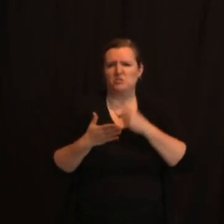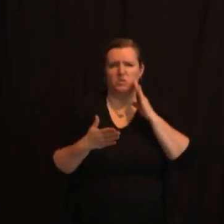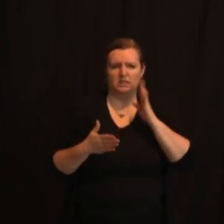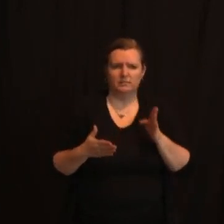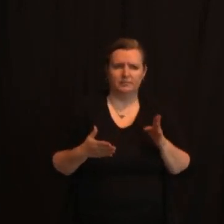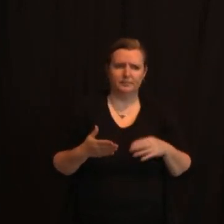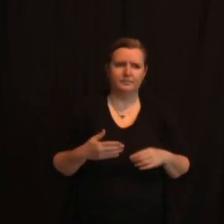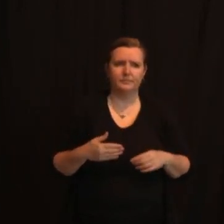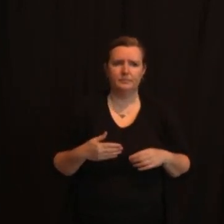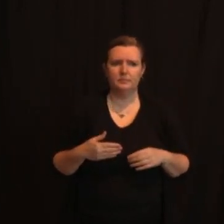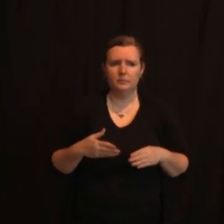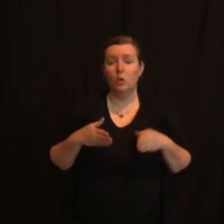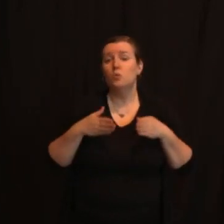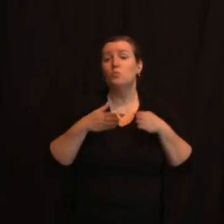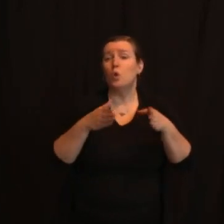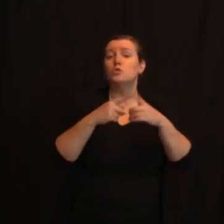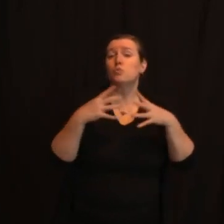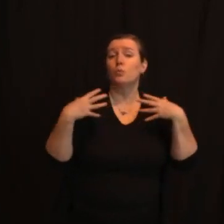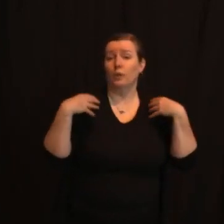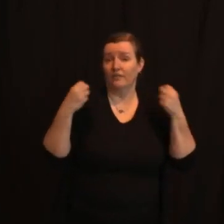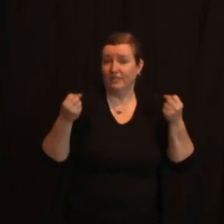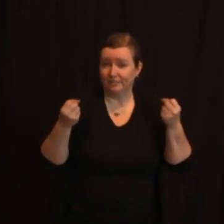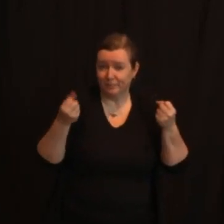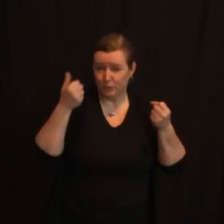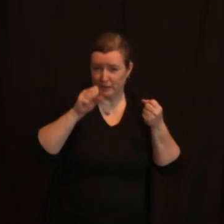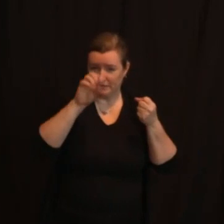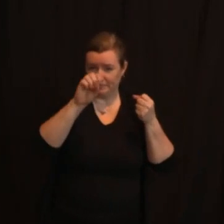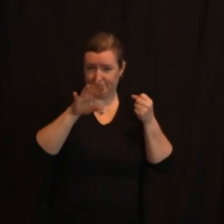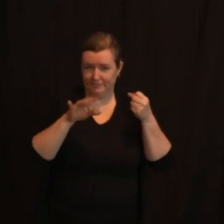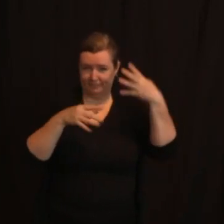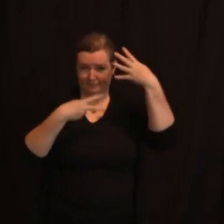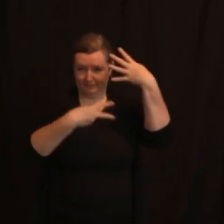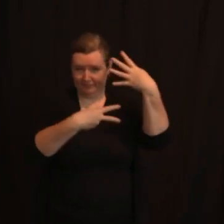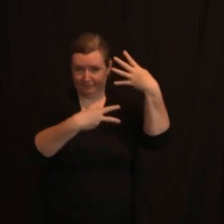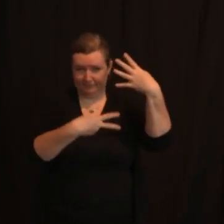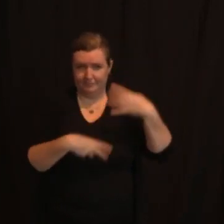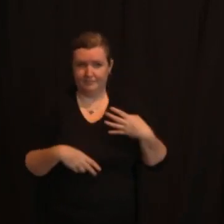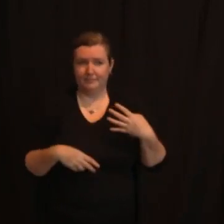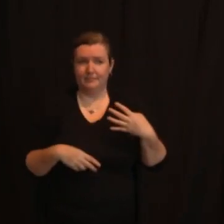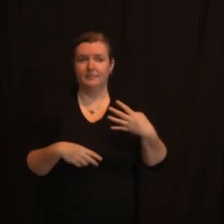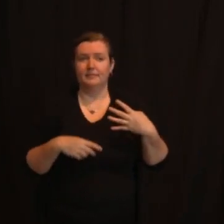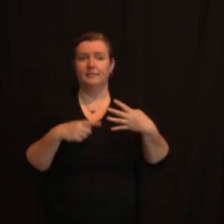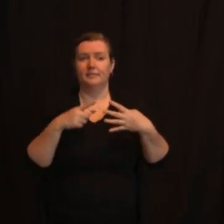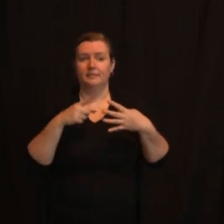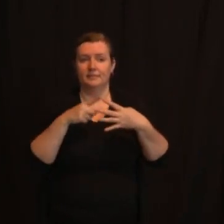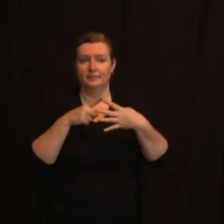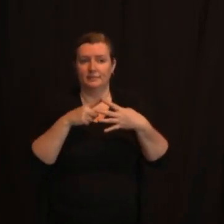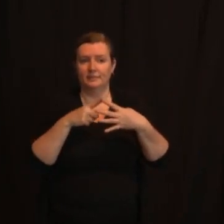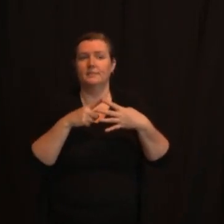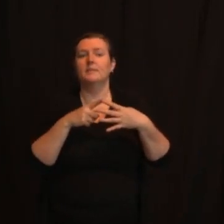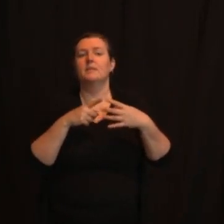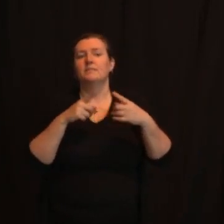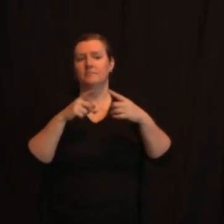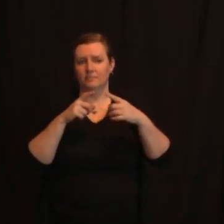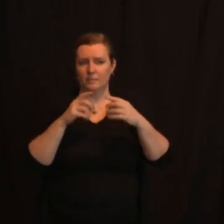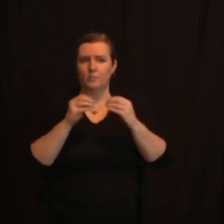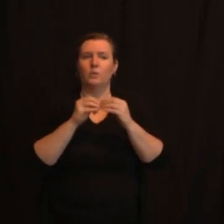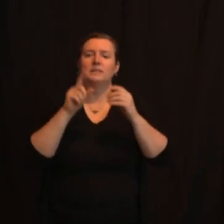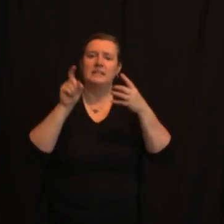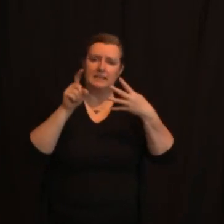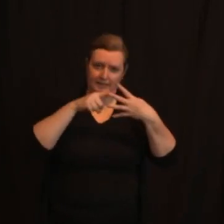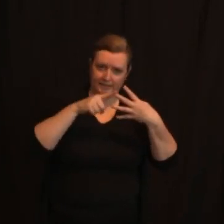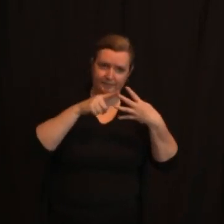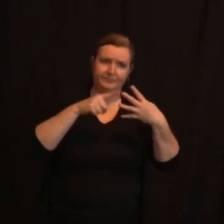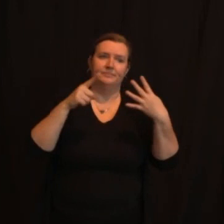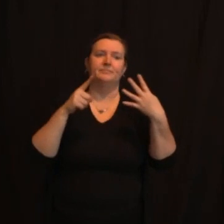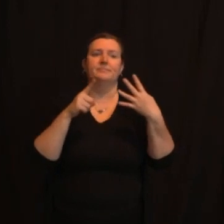to recovery, slam the curves down, ramp up rapid return testing, contact tracing, combination of boots